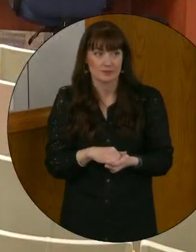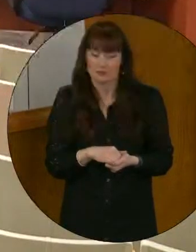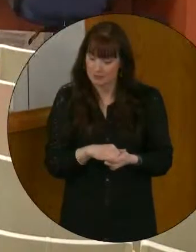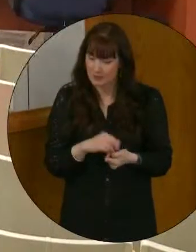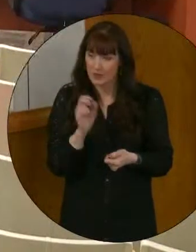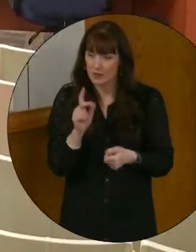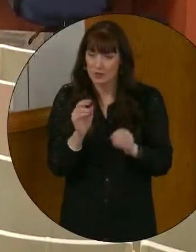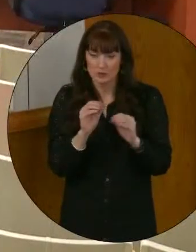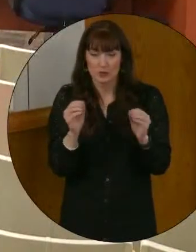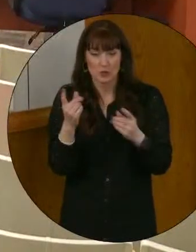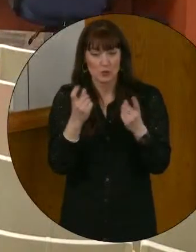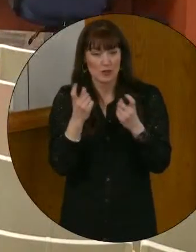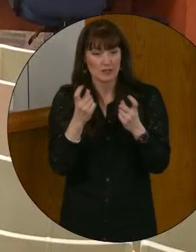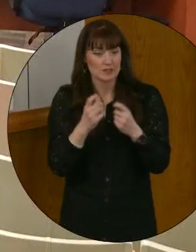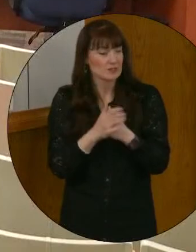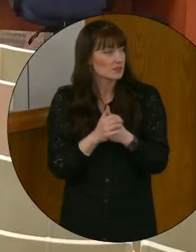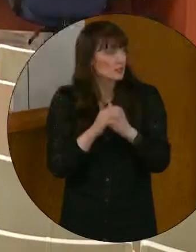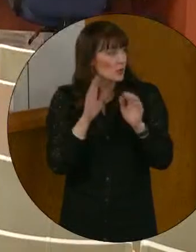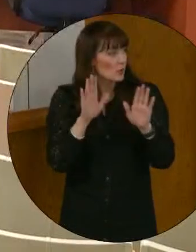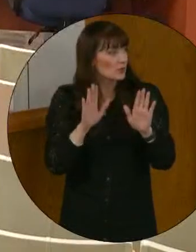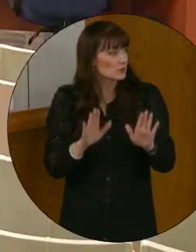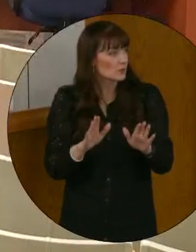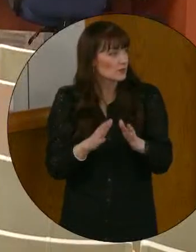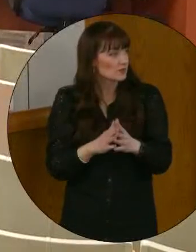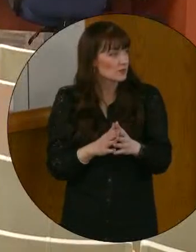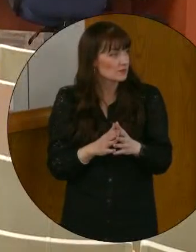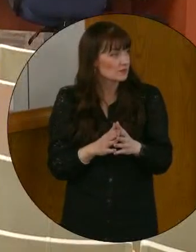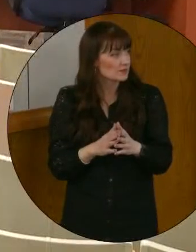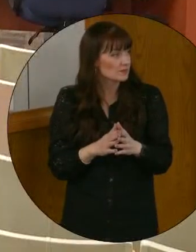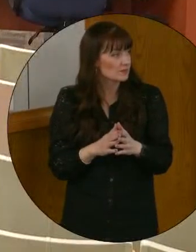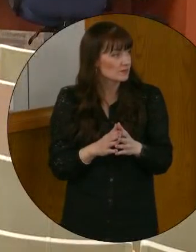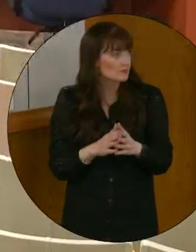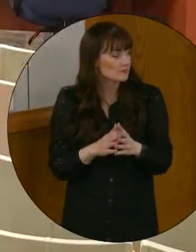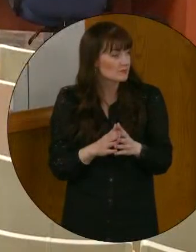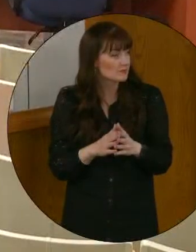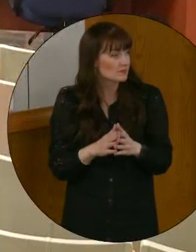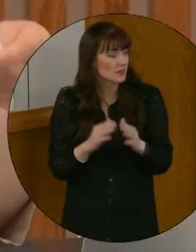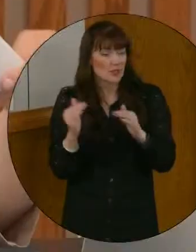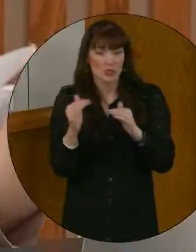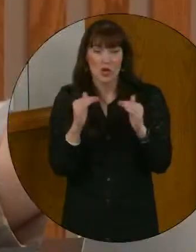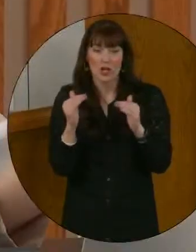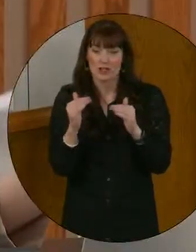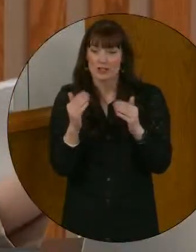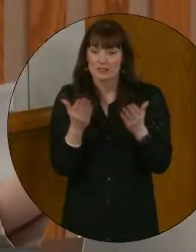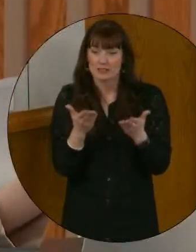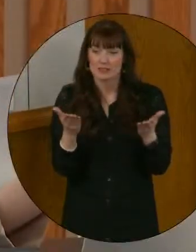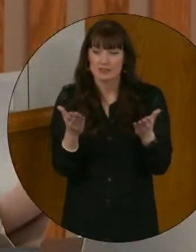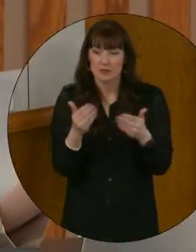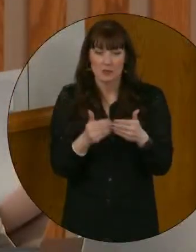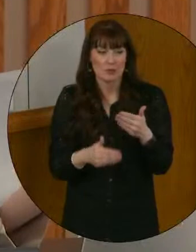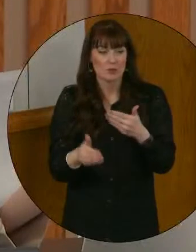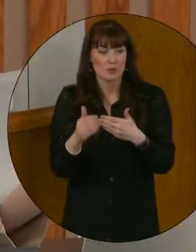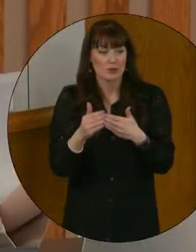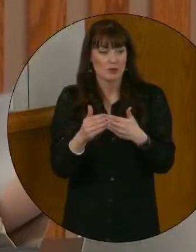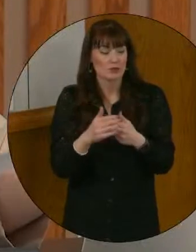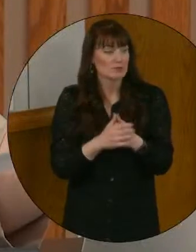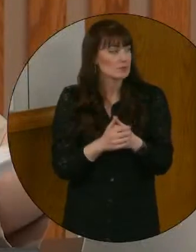Okay, no questions. That is great. All right, colleagues, I am going to move on to